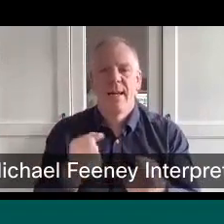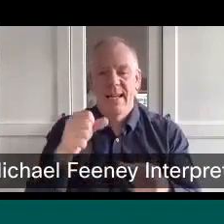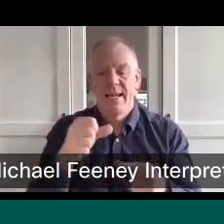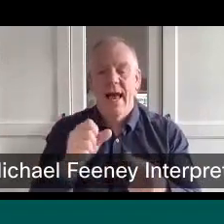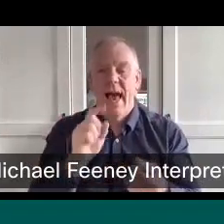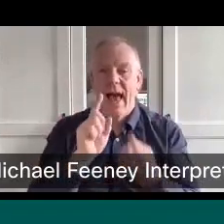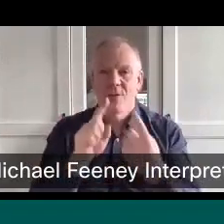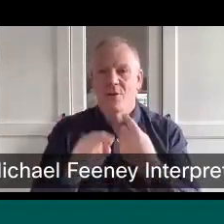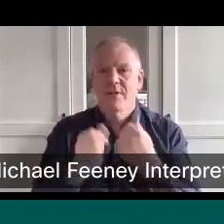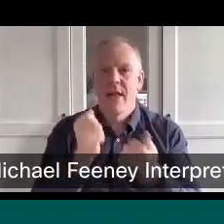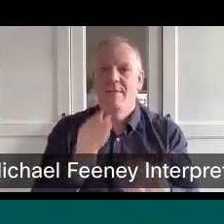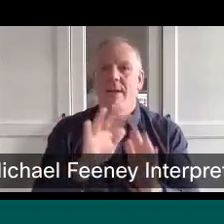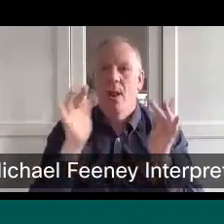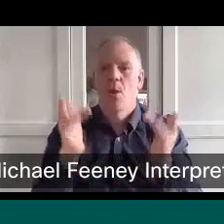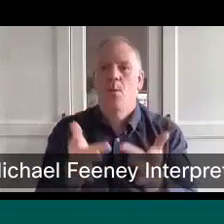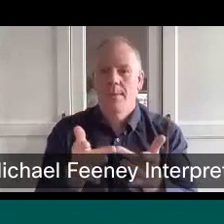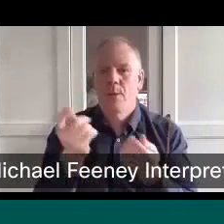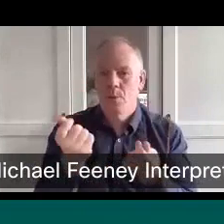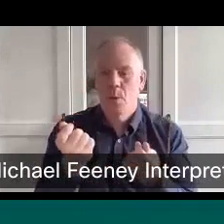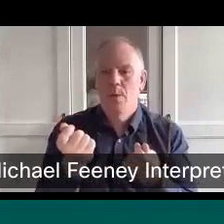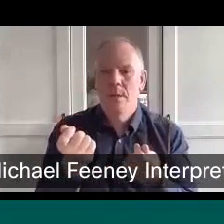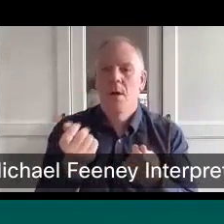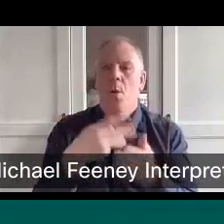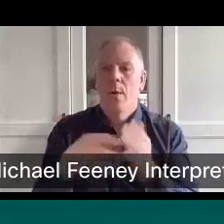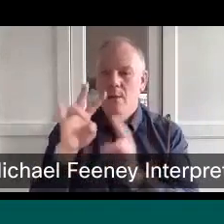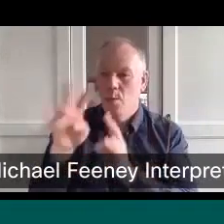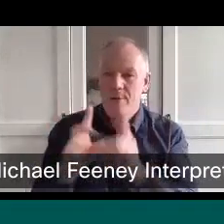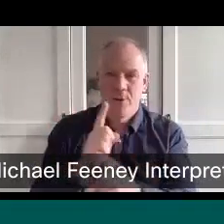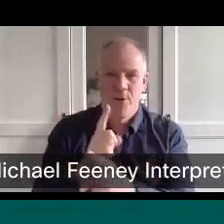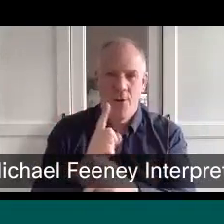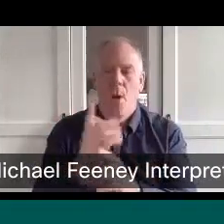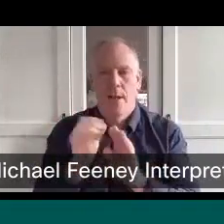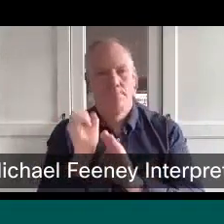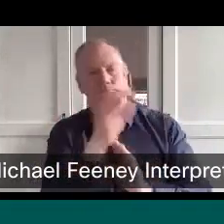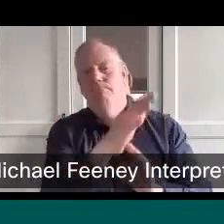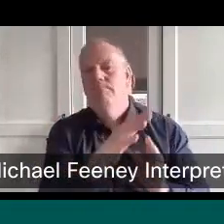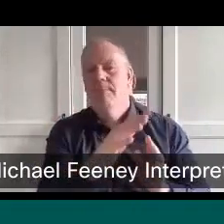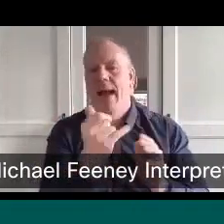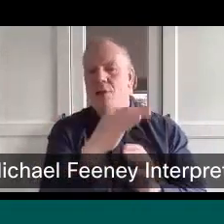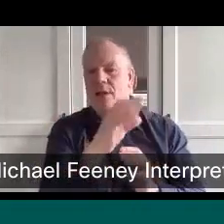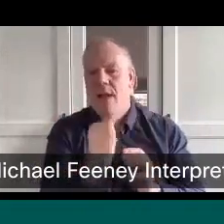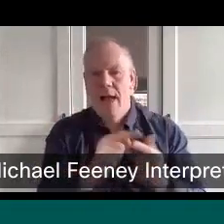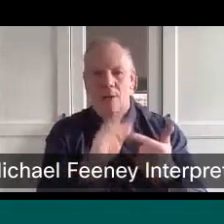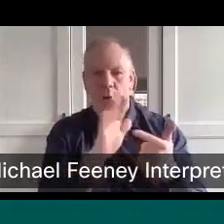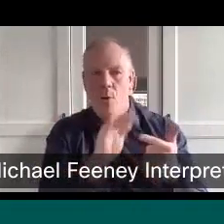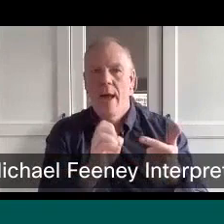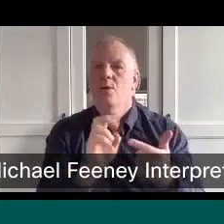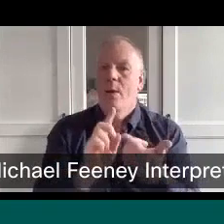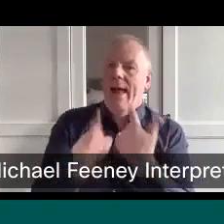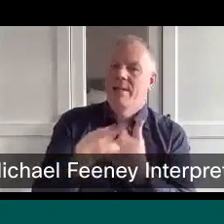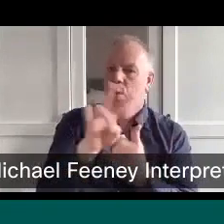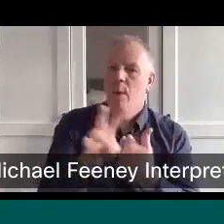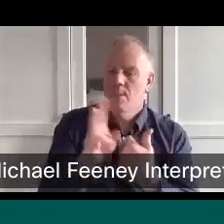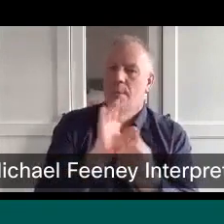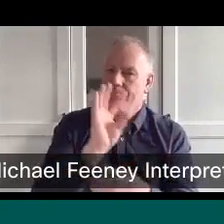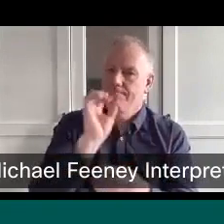answers up online on the website. As we see sort of questions coming in, they'll be forwarded on to Angela and to Lorraine, so that the team